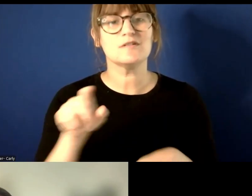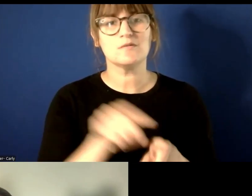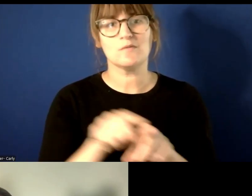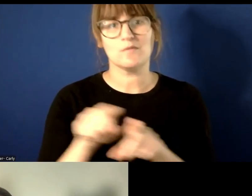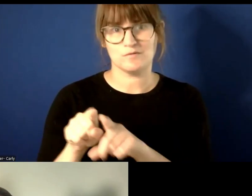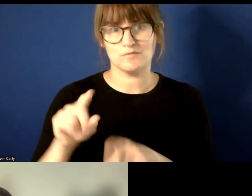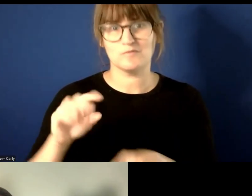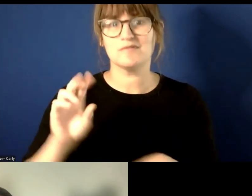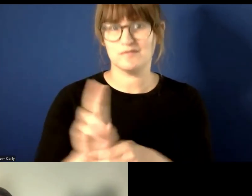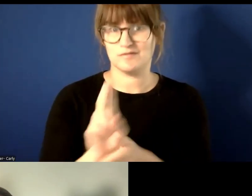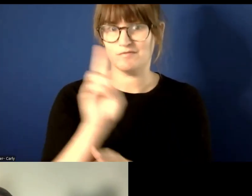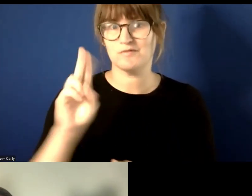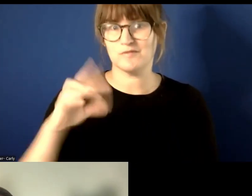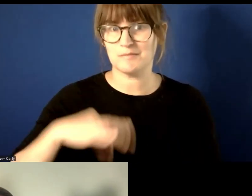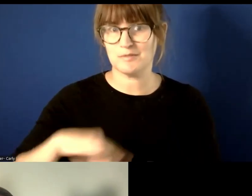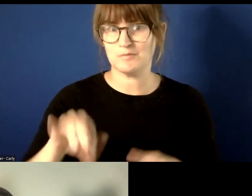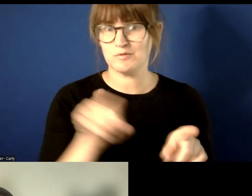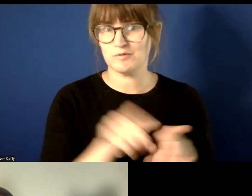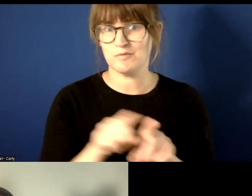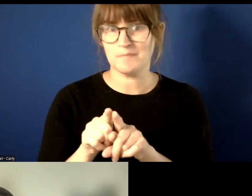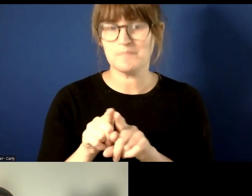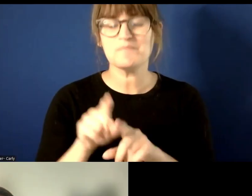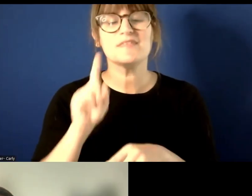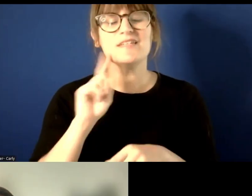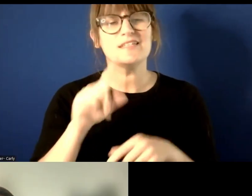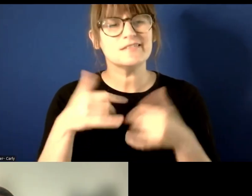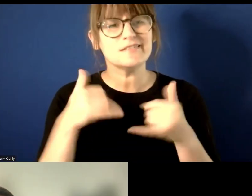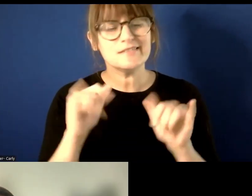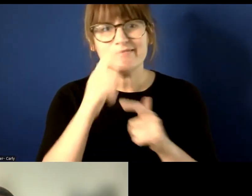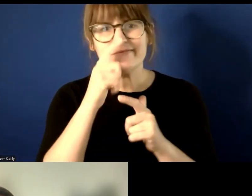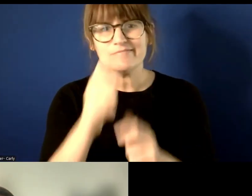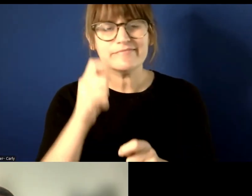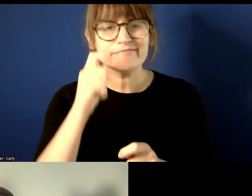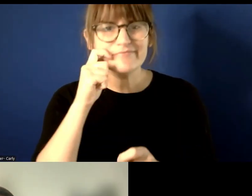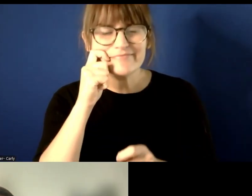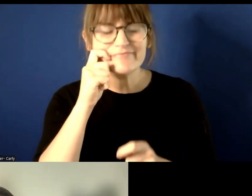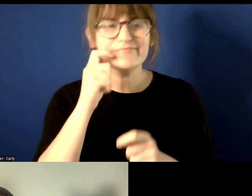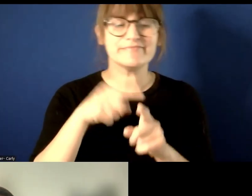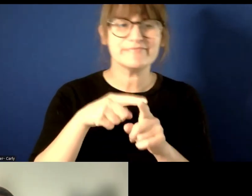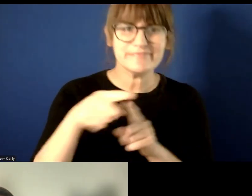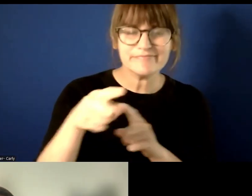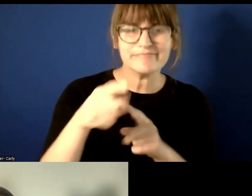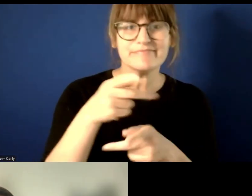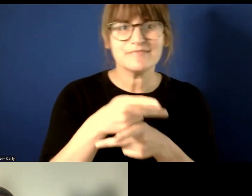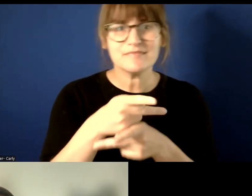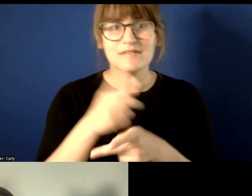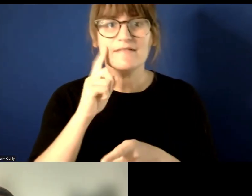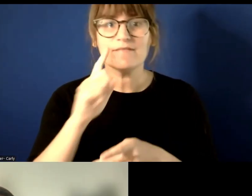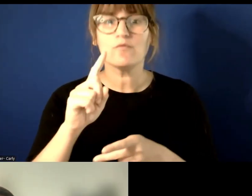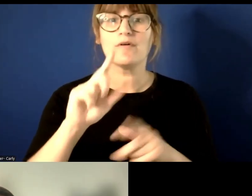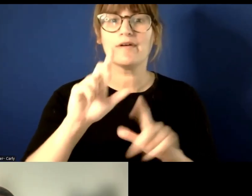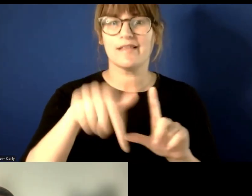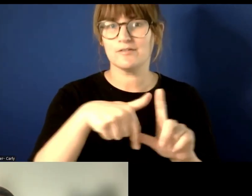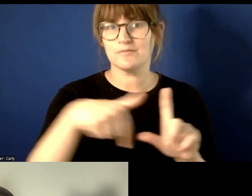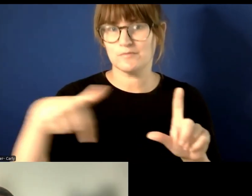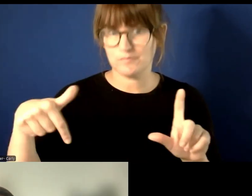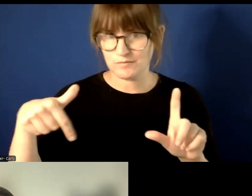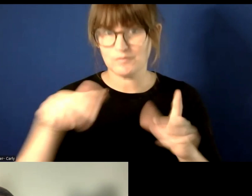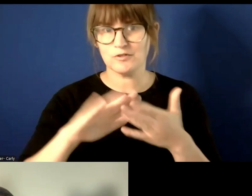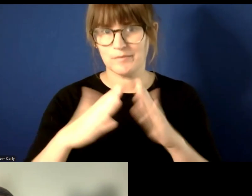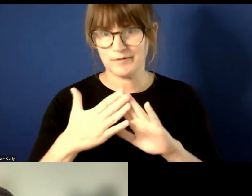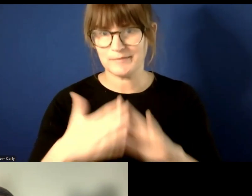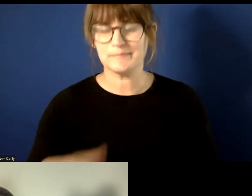Pittsburgh, and continues to have an interest in cutaneous oncology and dermatology care for the LGBTQIA+